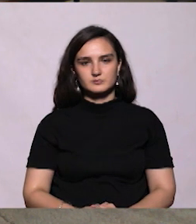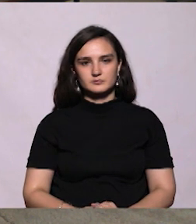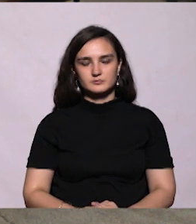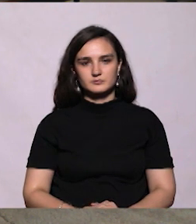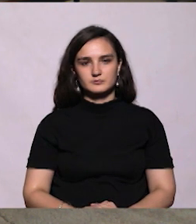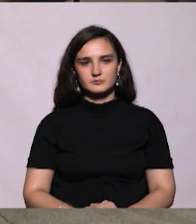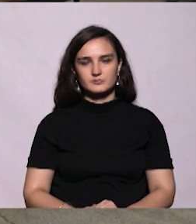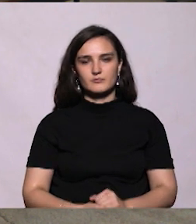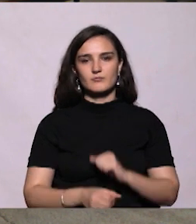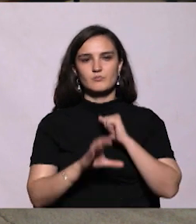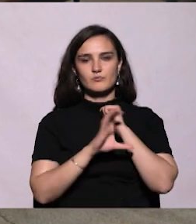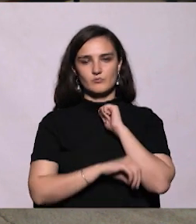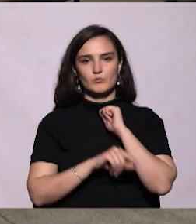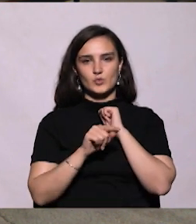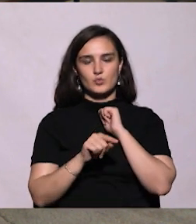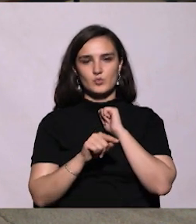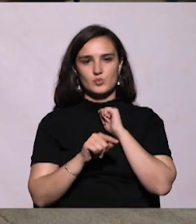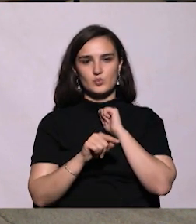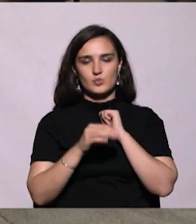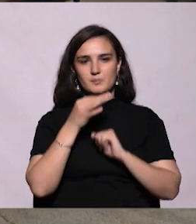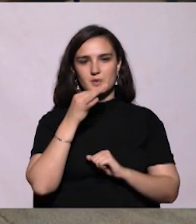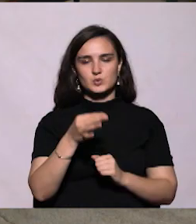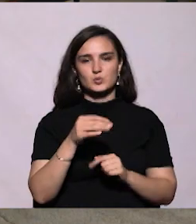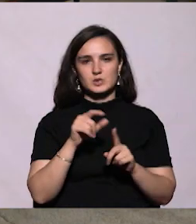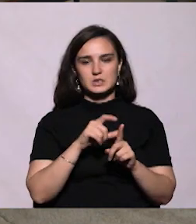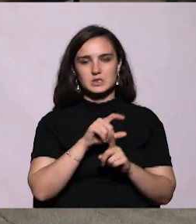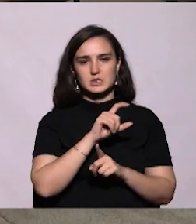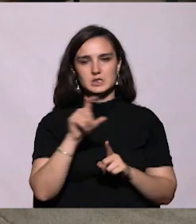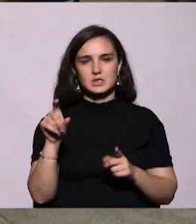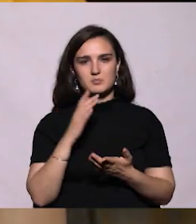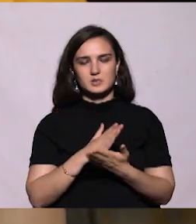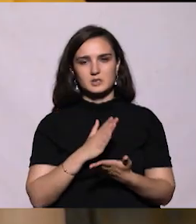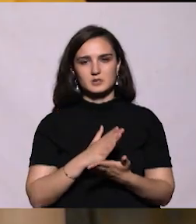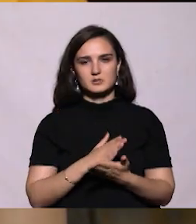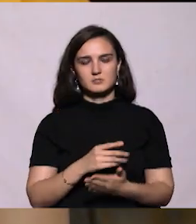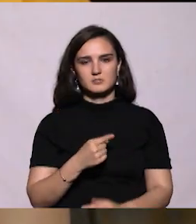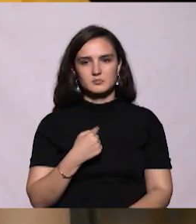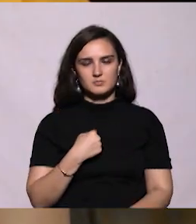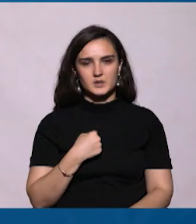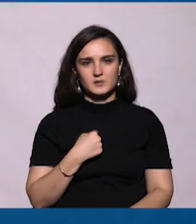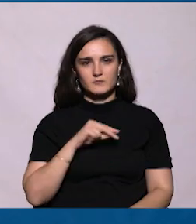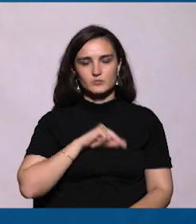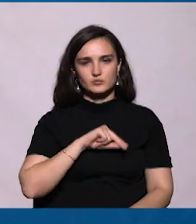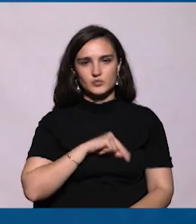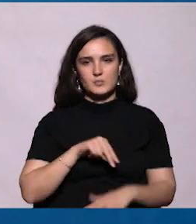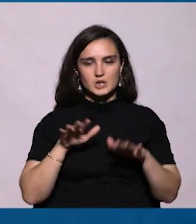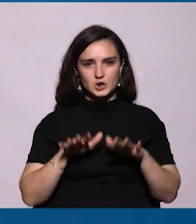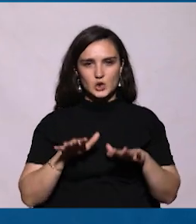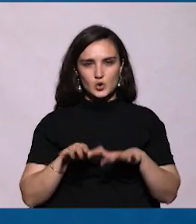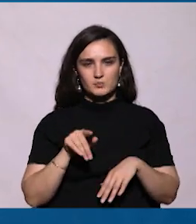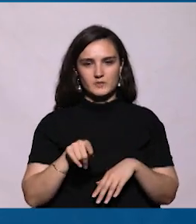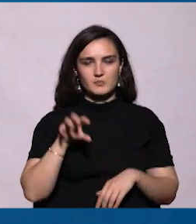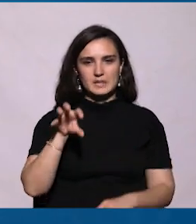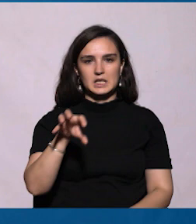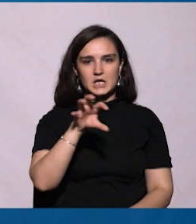And our last and quite obvious answer to the sentence is, I used to work in a local